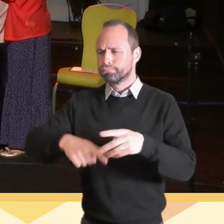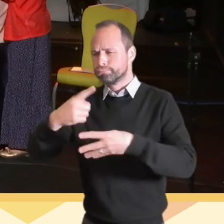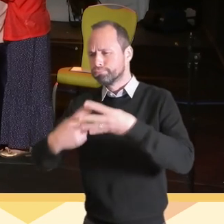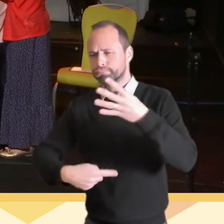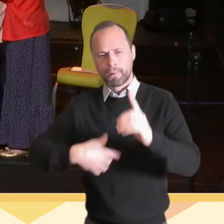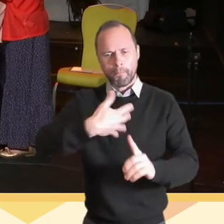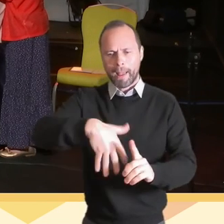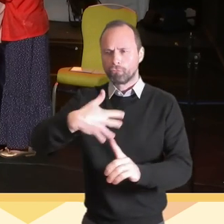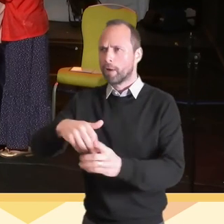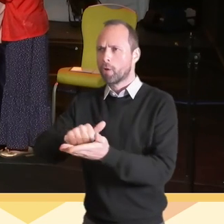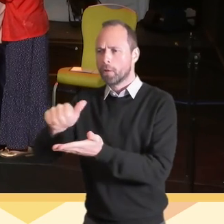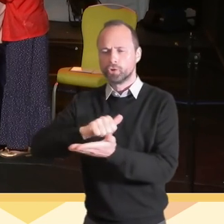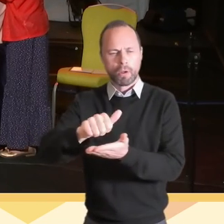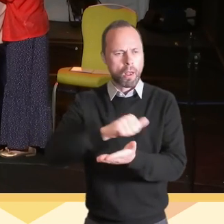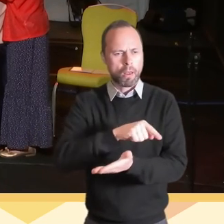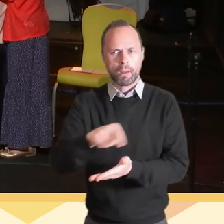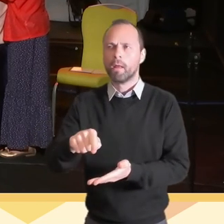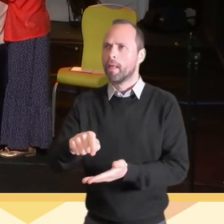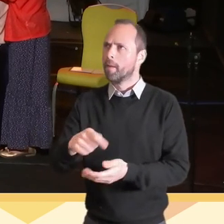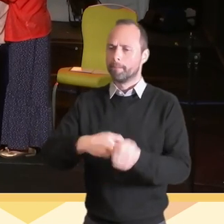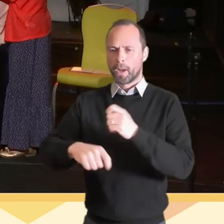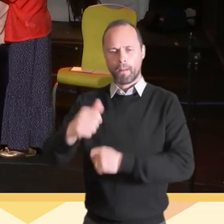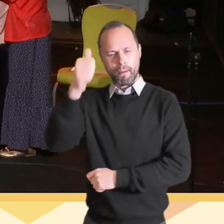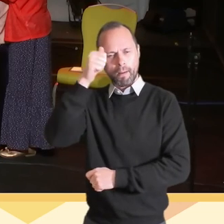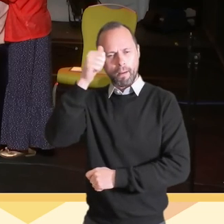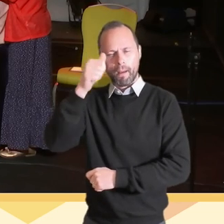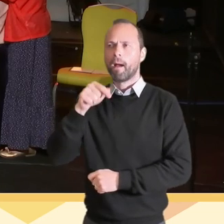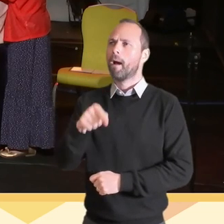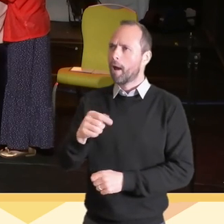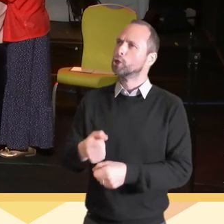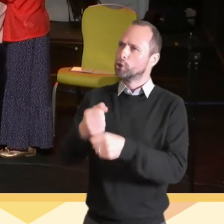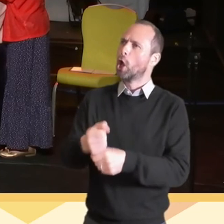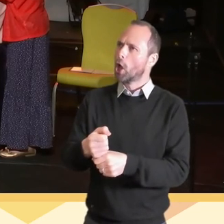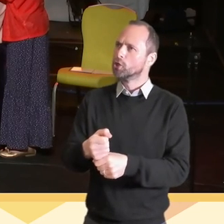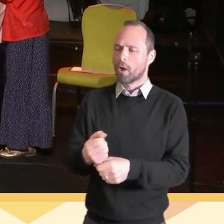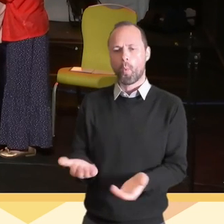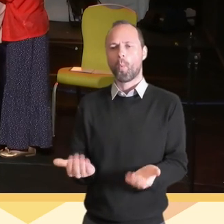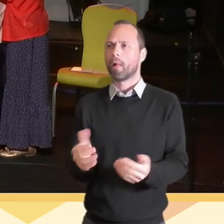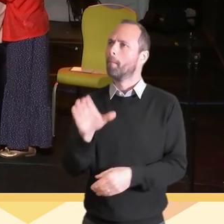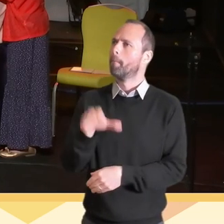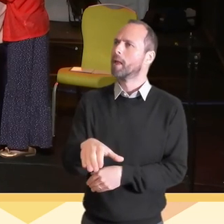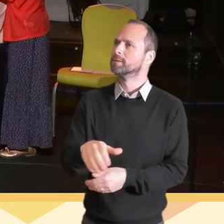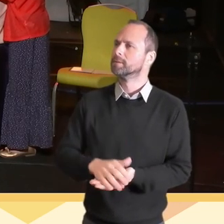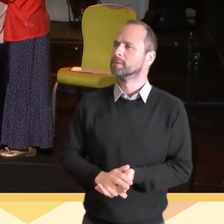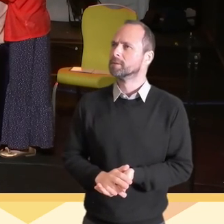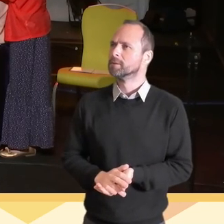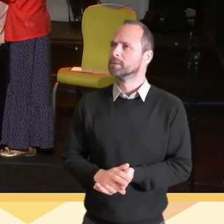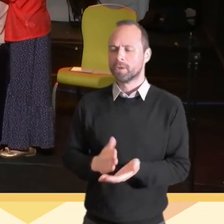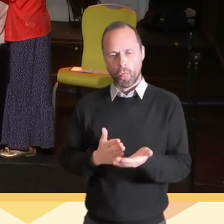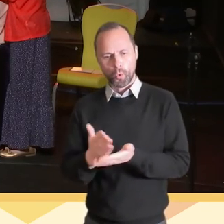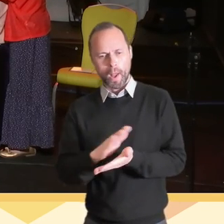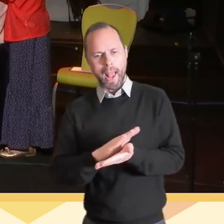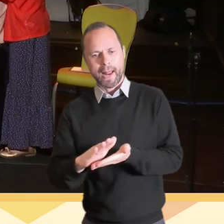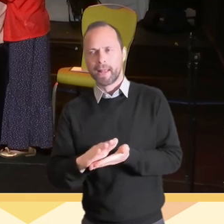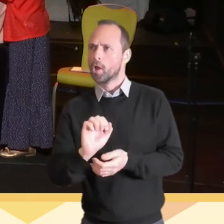would know the church is a place of welcome through the message that Hayley shares. We pray that you will continue to guide